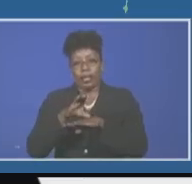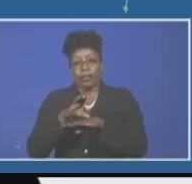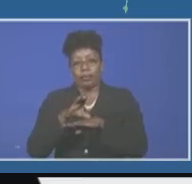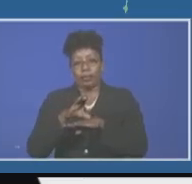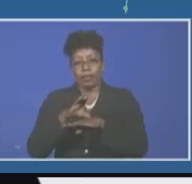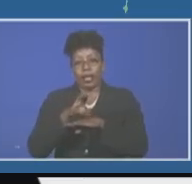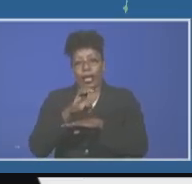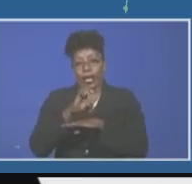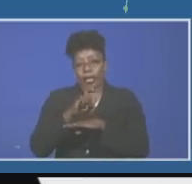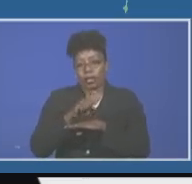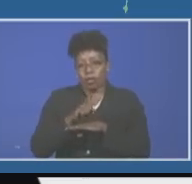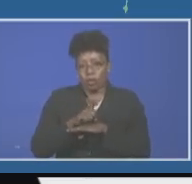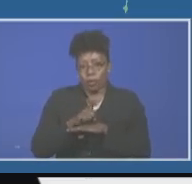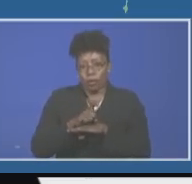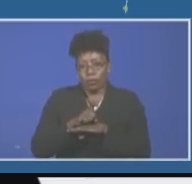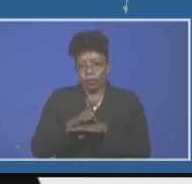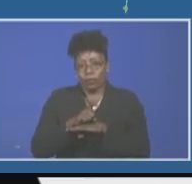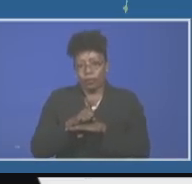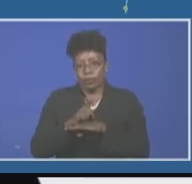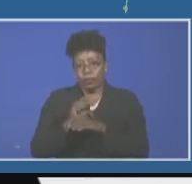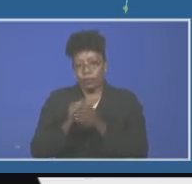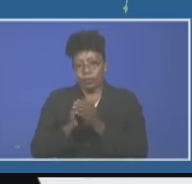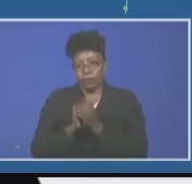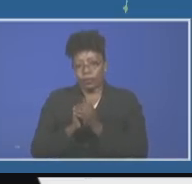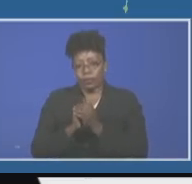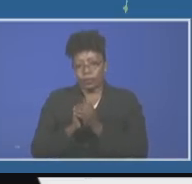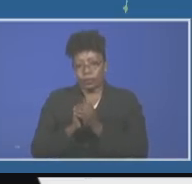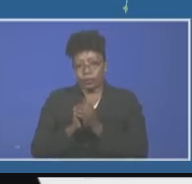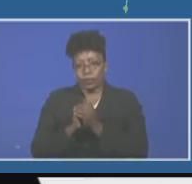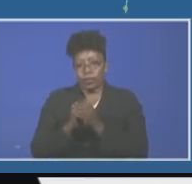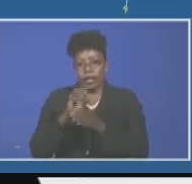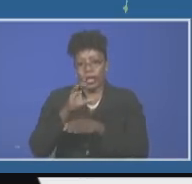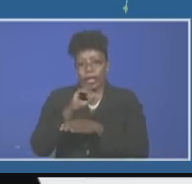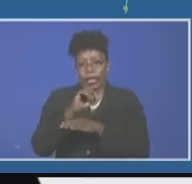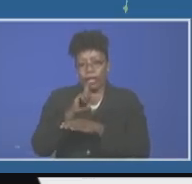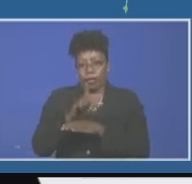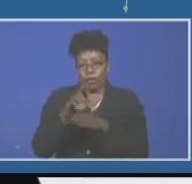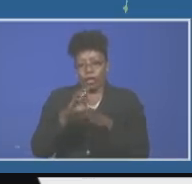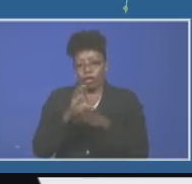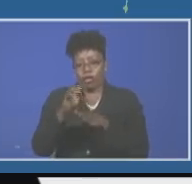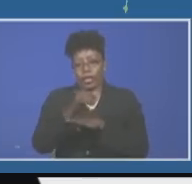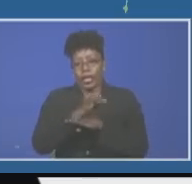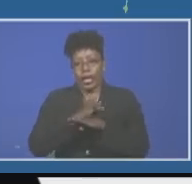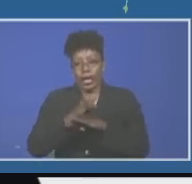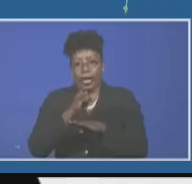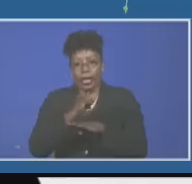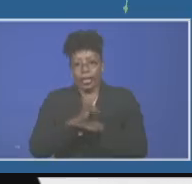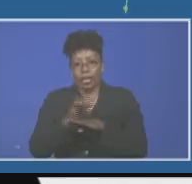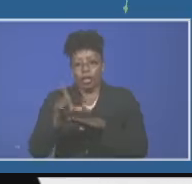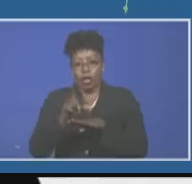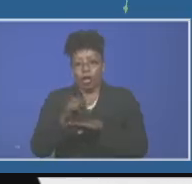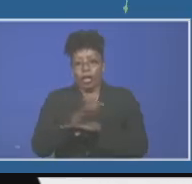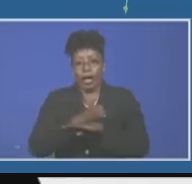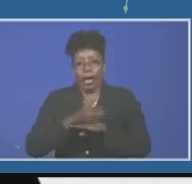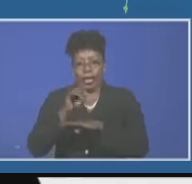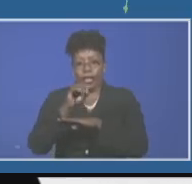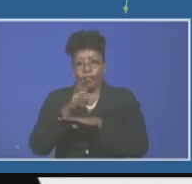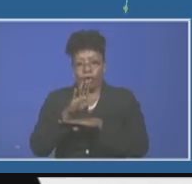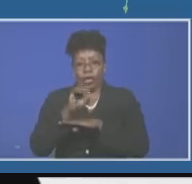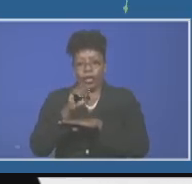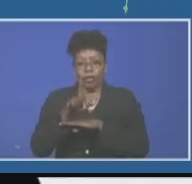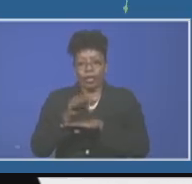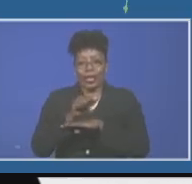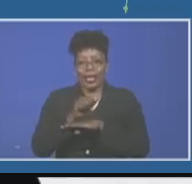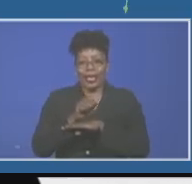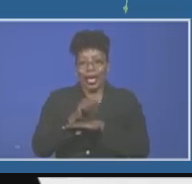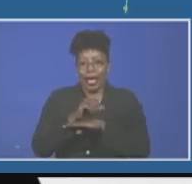degrees. Clarencetown, Betsy Bay, pardon me, at 83. Crooked Island, 84. Clarencetown, Long Island, 84. 83 in